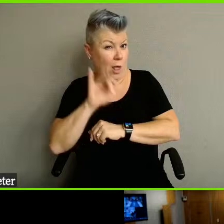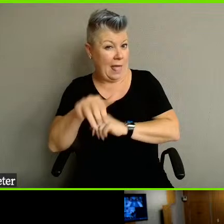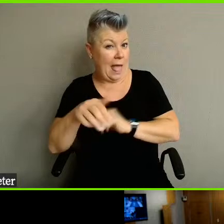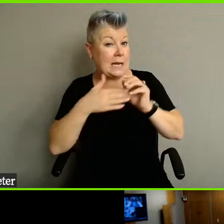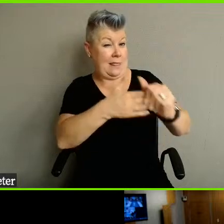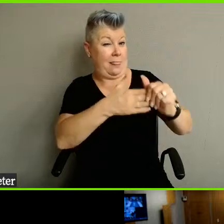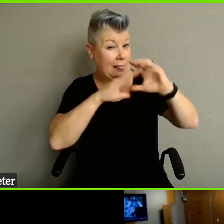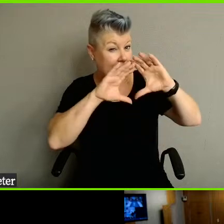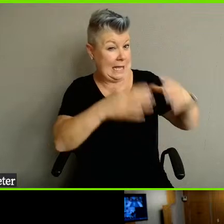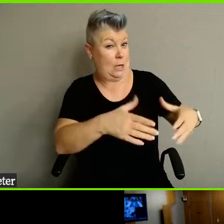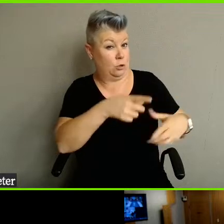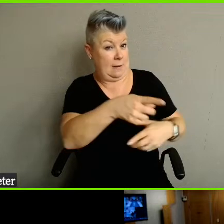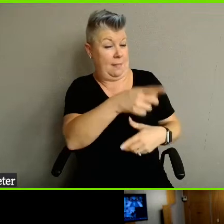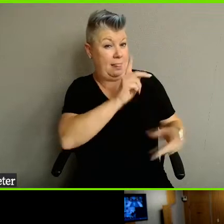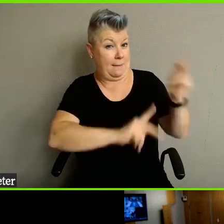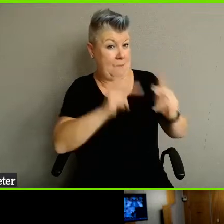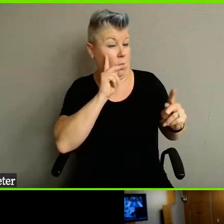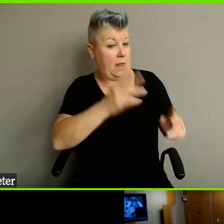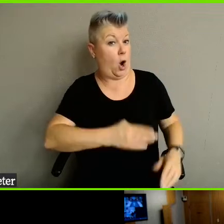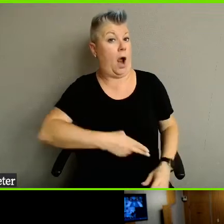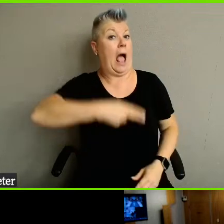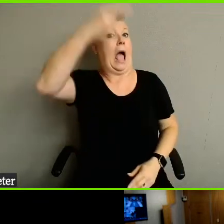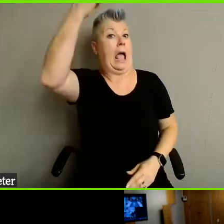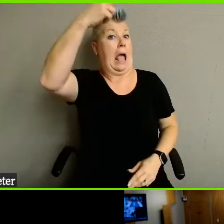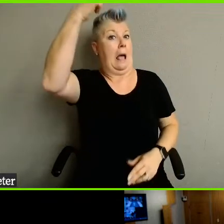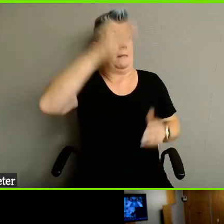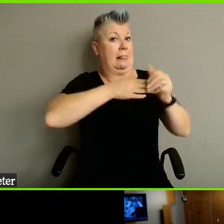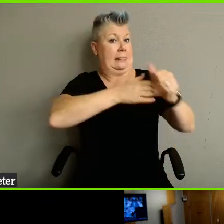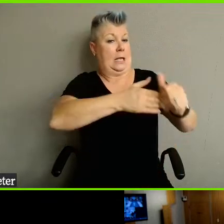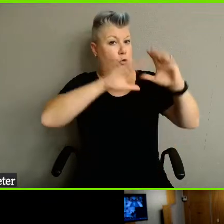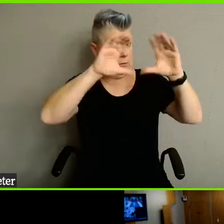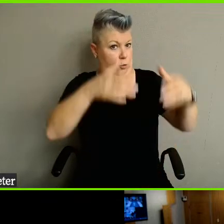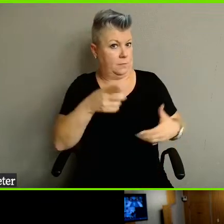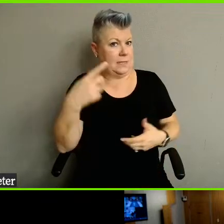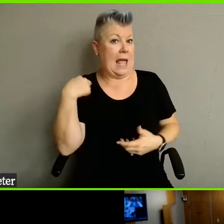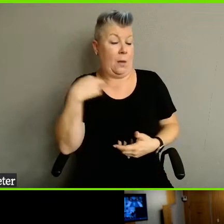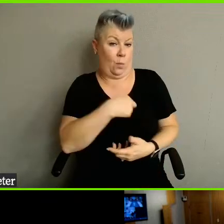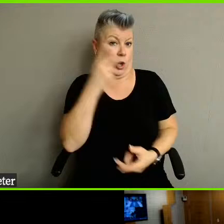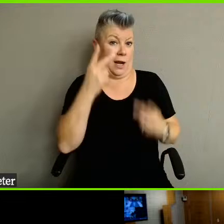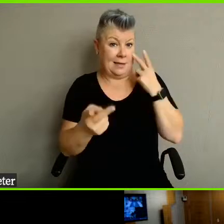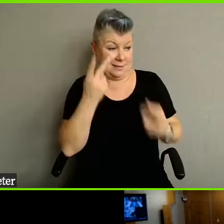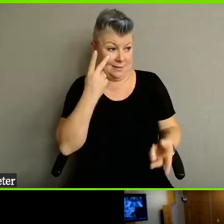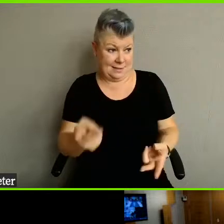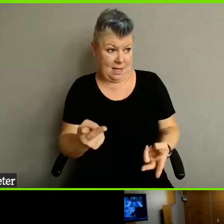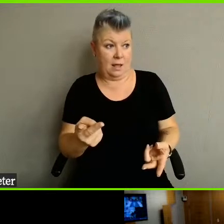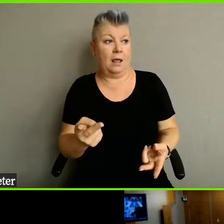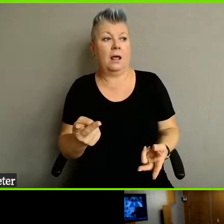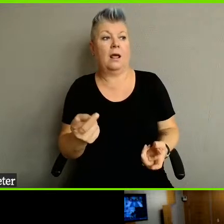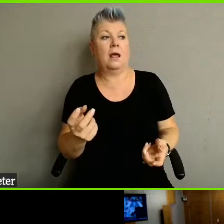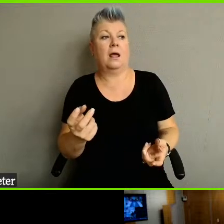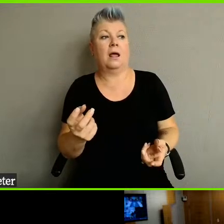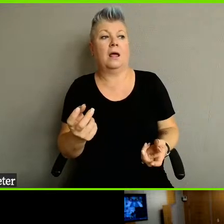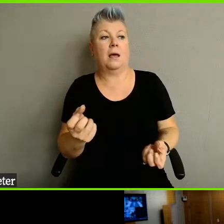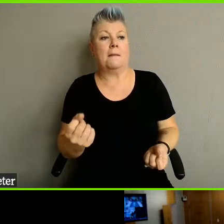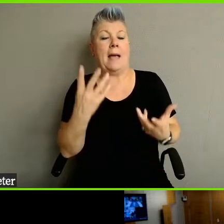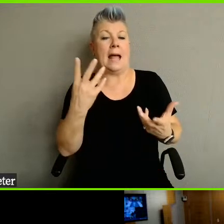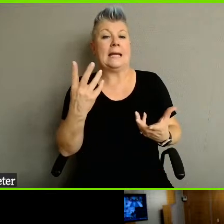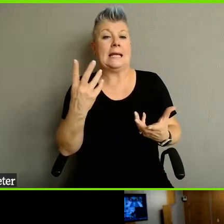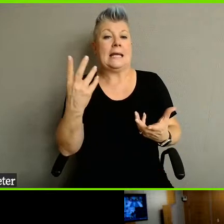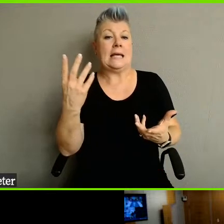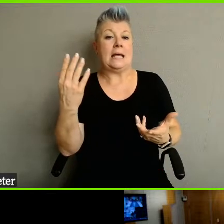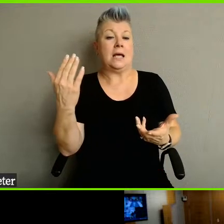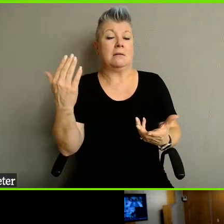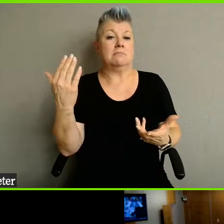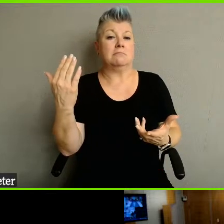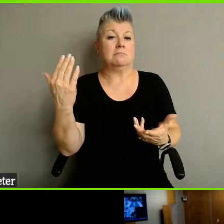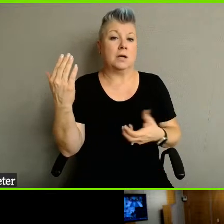leadership, higher up. And we're going to have a turnover in superintendents in 2 years. And I think it would behoove us